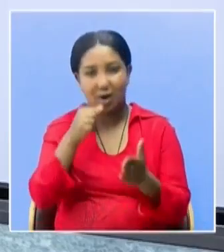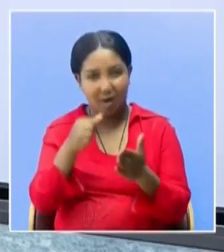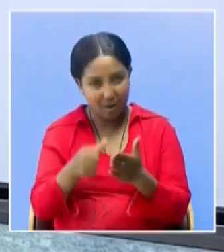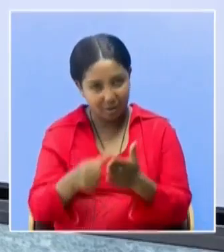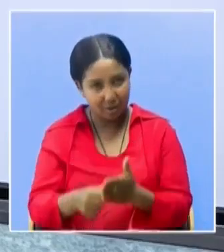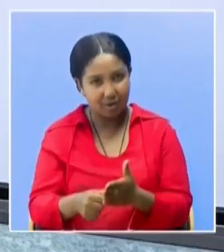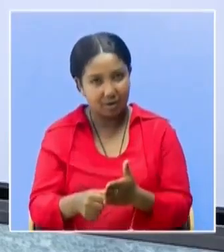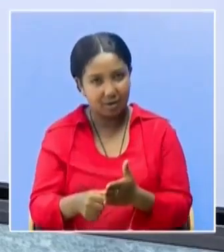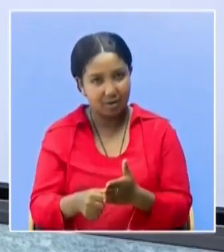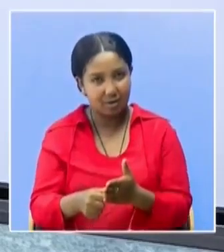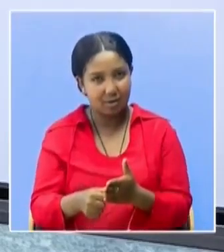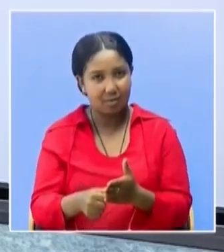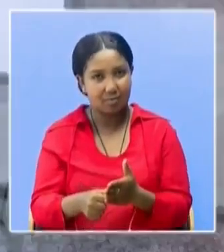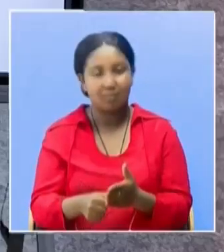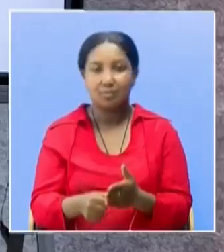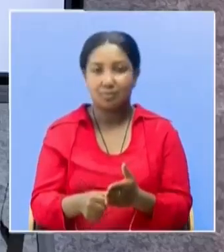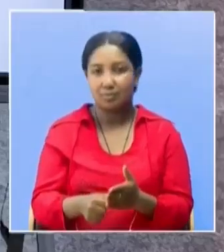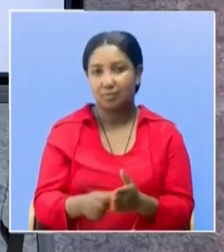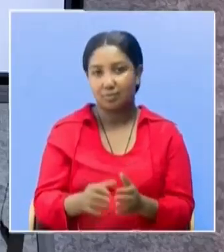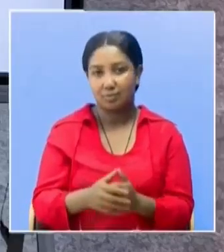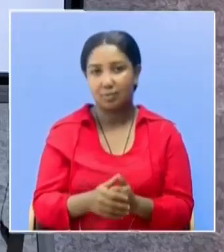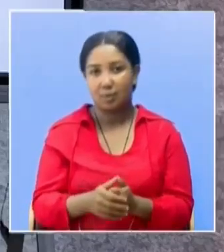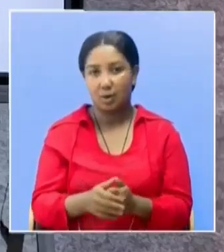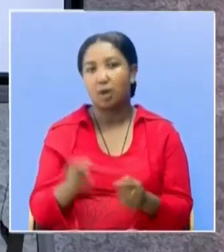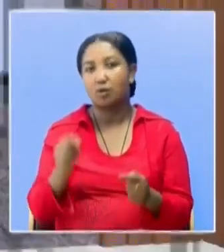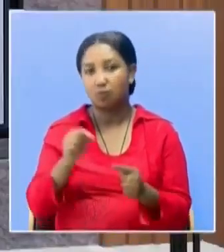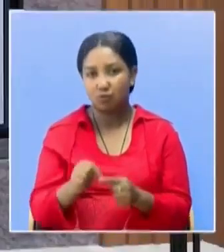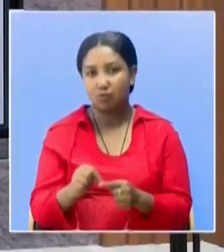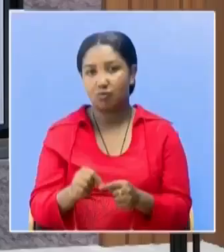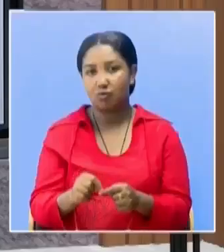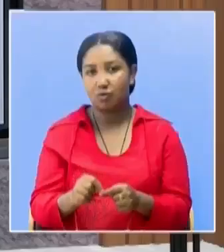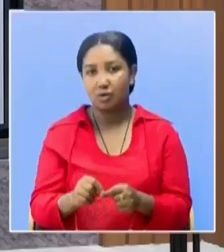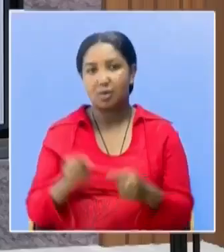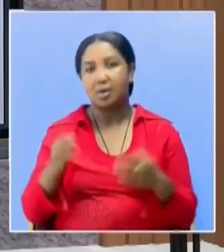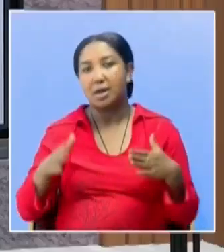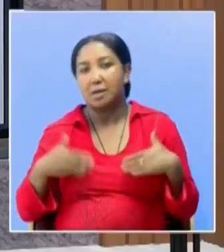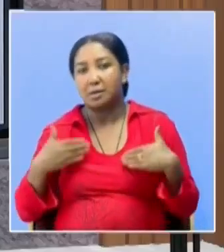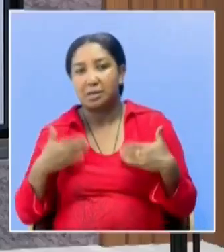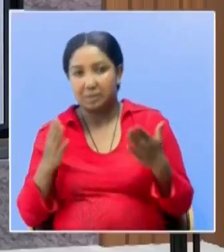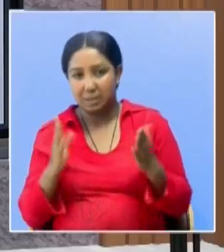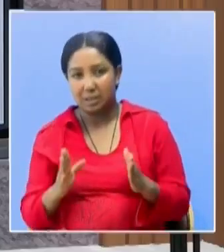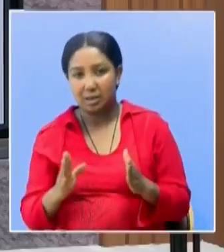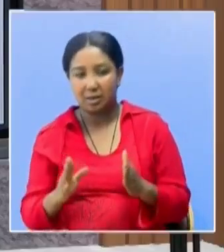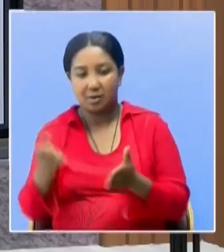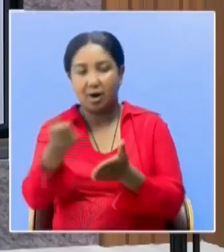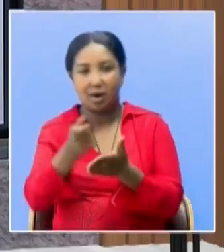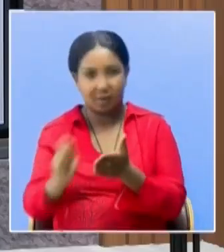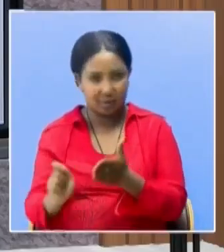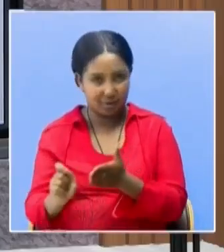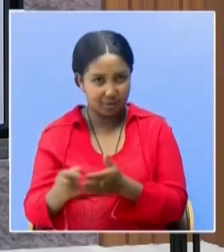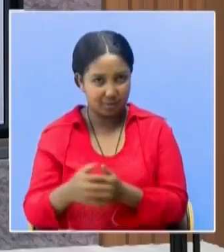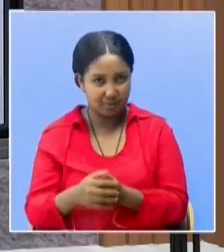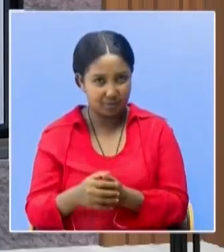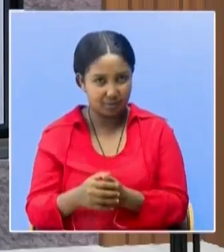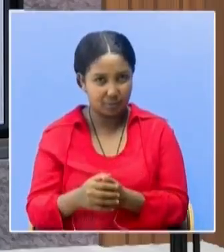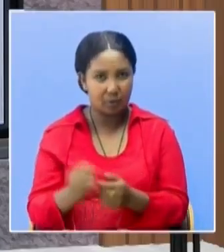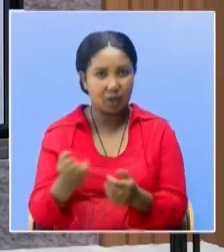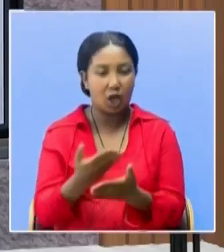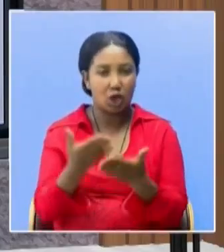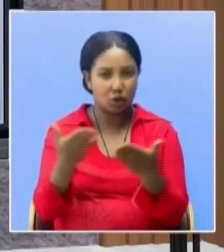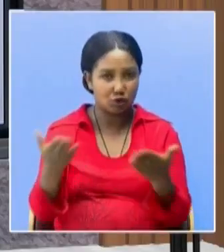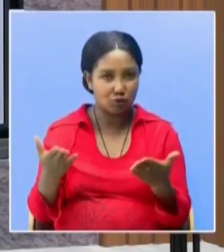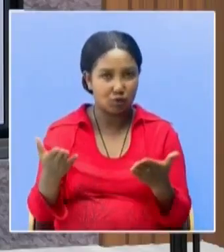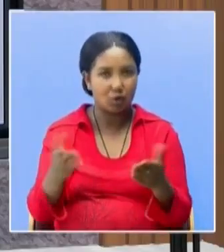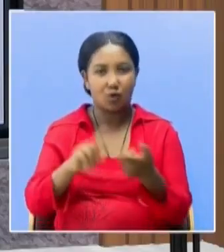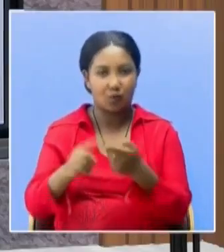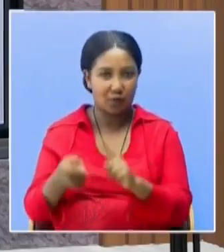time, you are able to just read interestingly what's written about any issues from